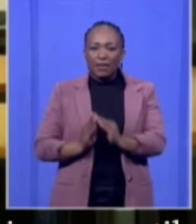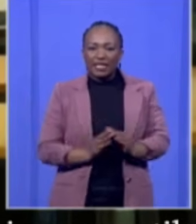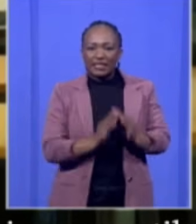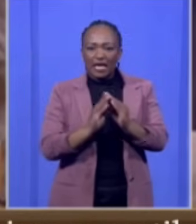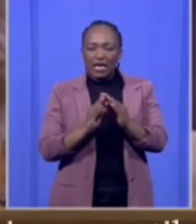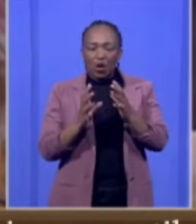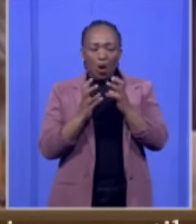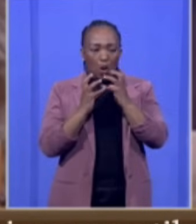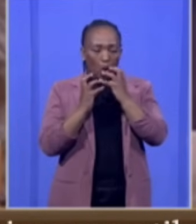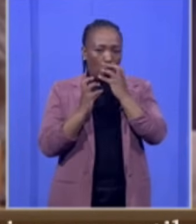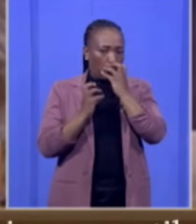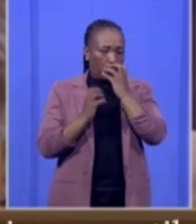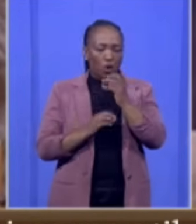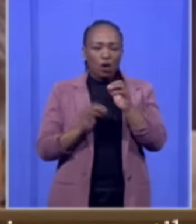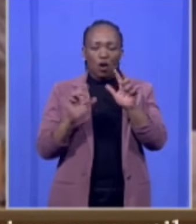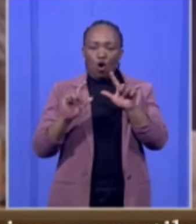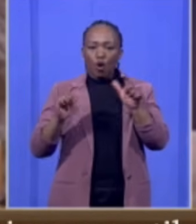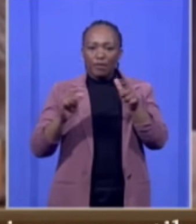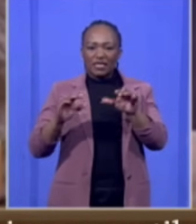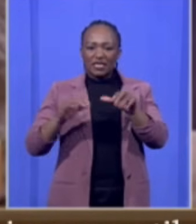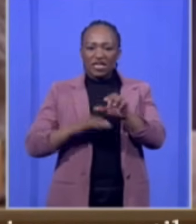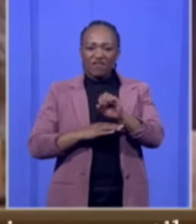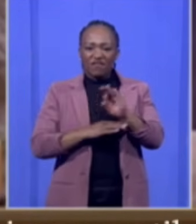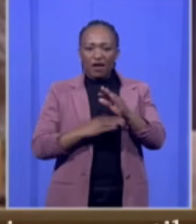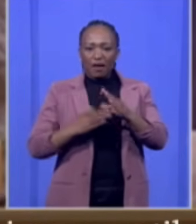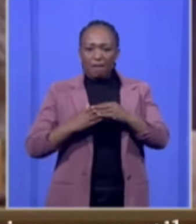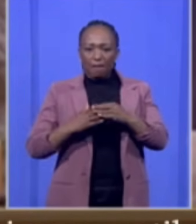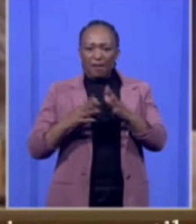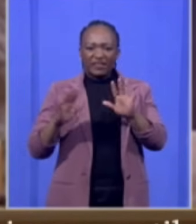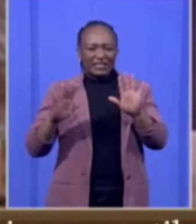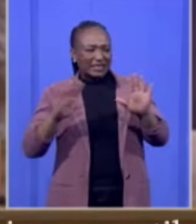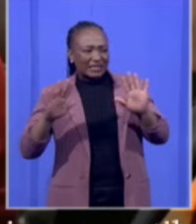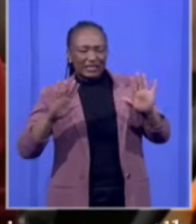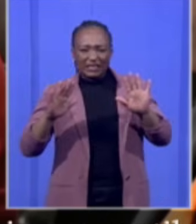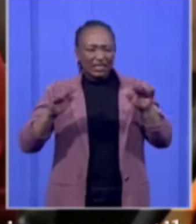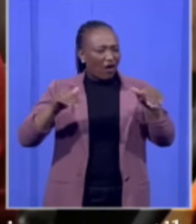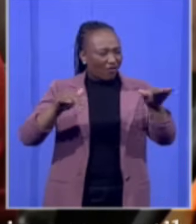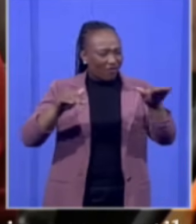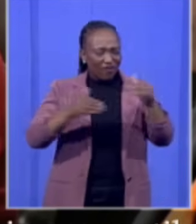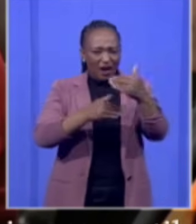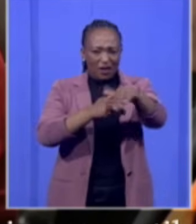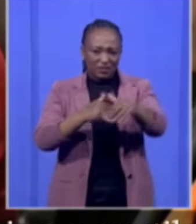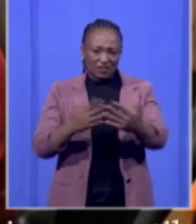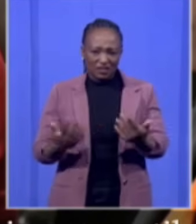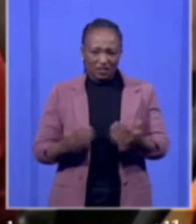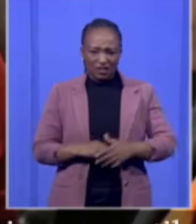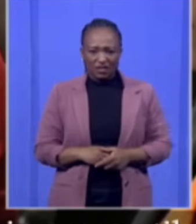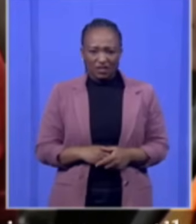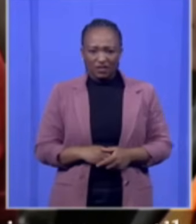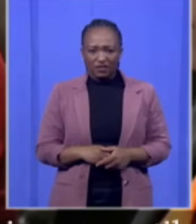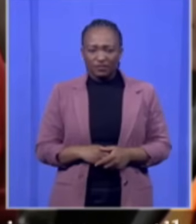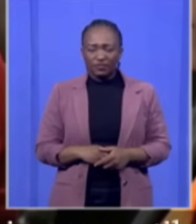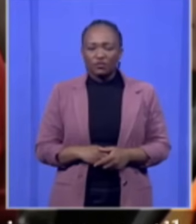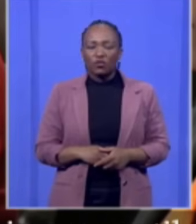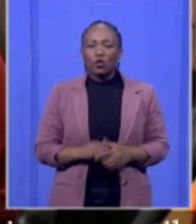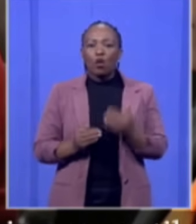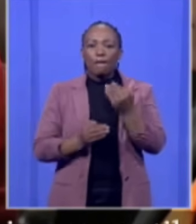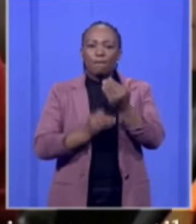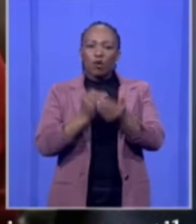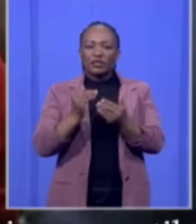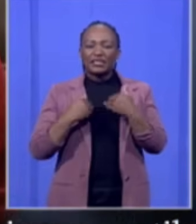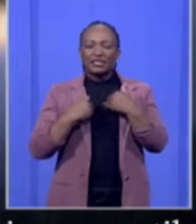malakabe ya komiti mo ditho tsa EFF di ileng tsa ba tsa ntshetswantle. When you are restarting the process, but